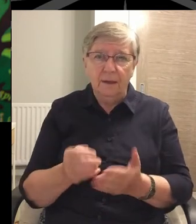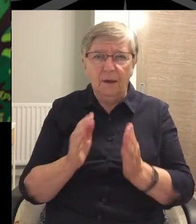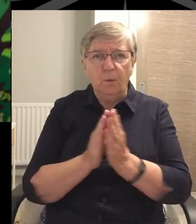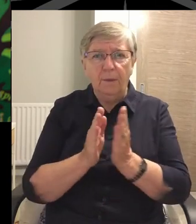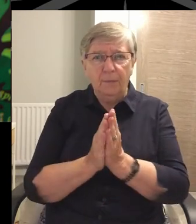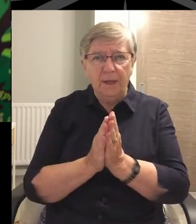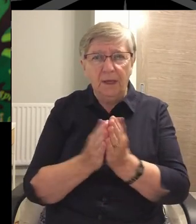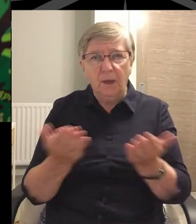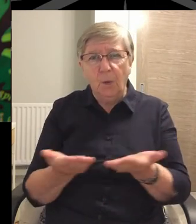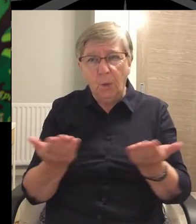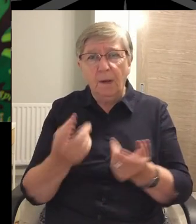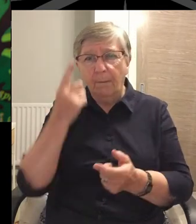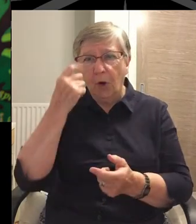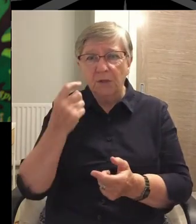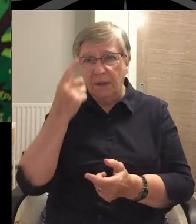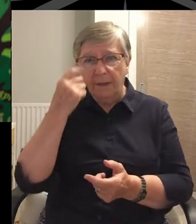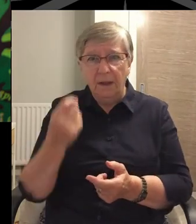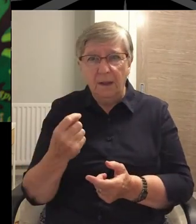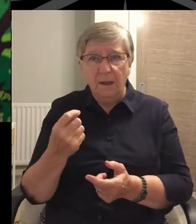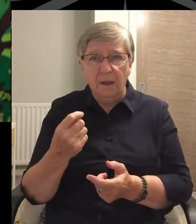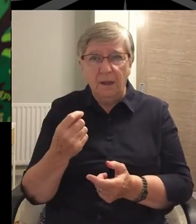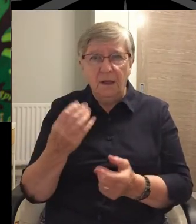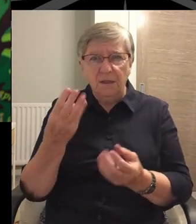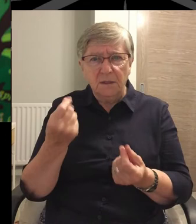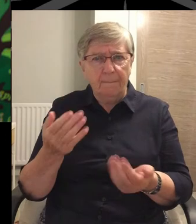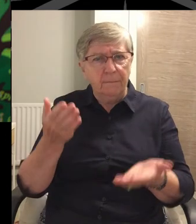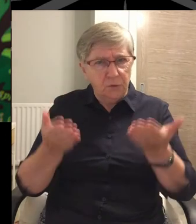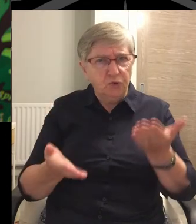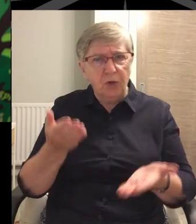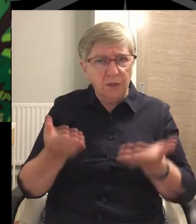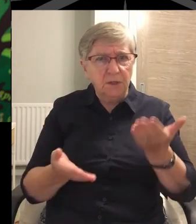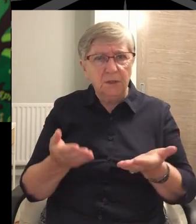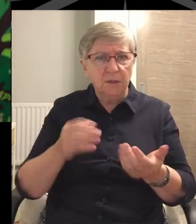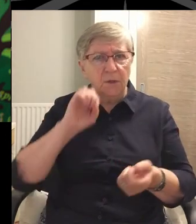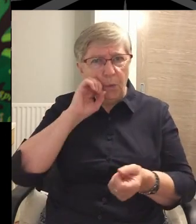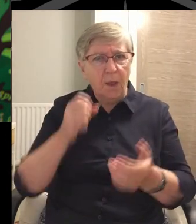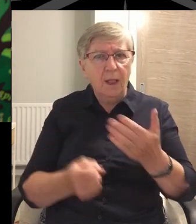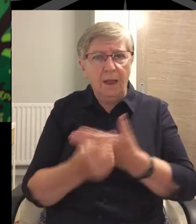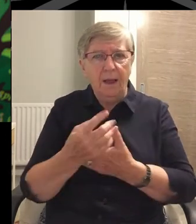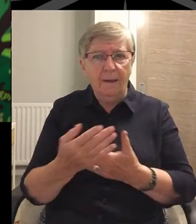And we pray that where possible, that some recompense, some justice might be won.